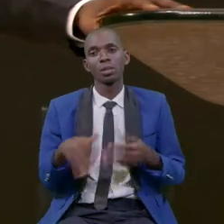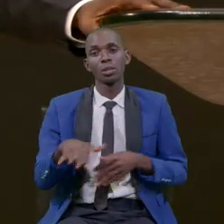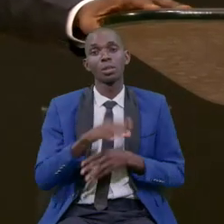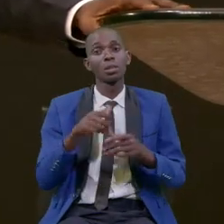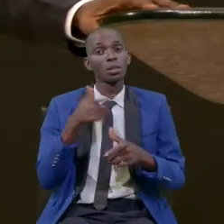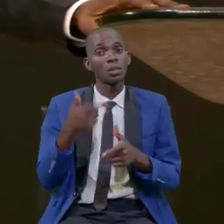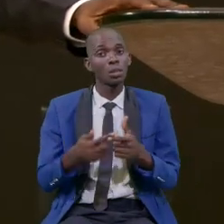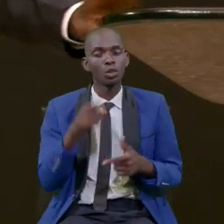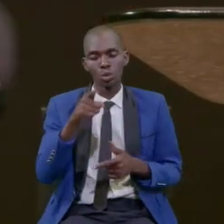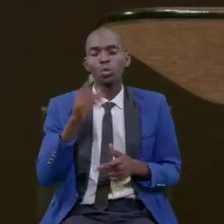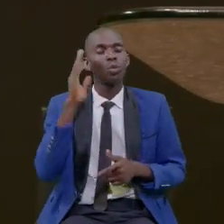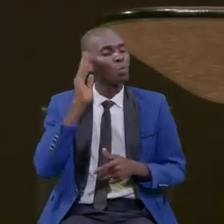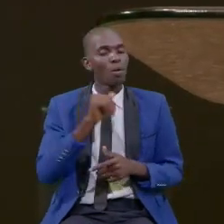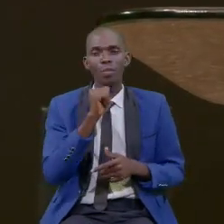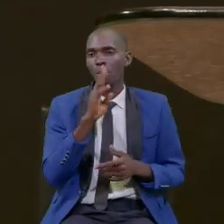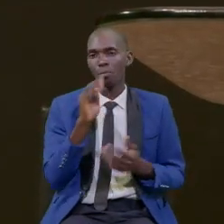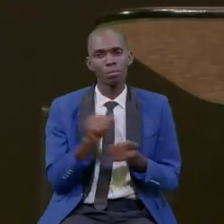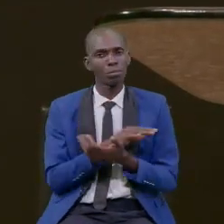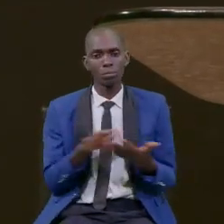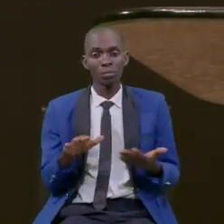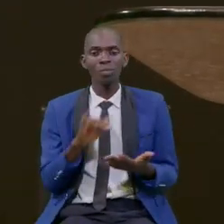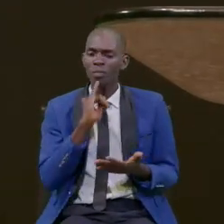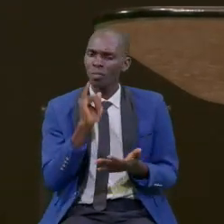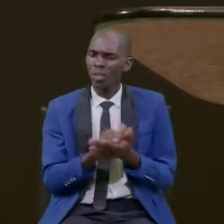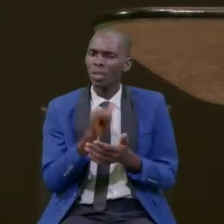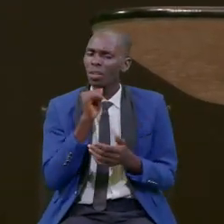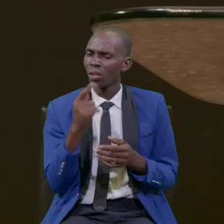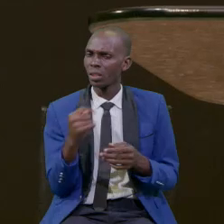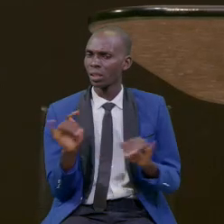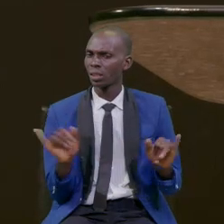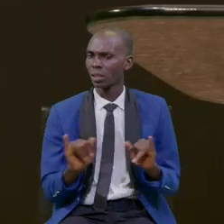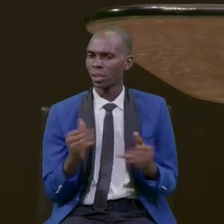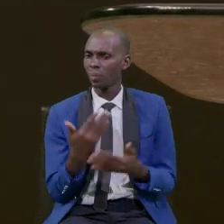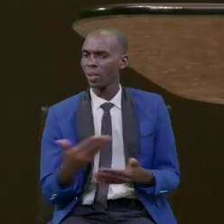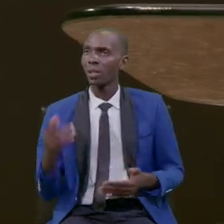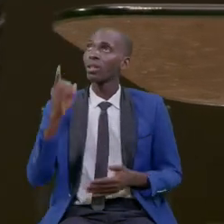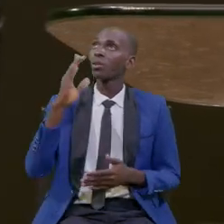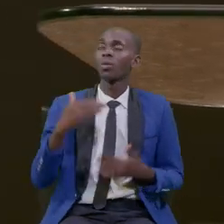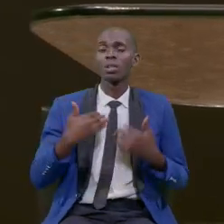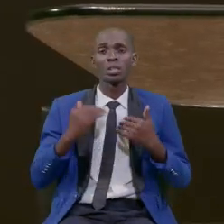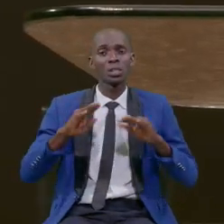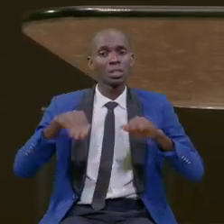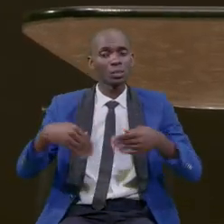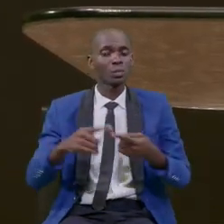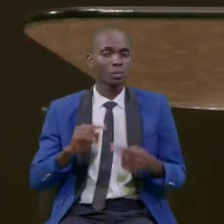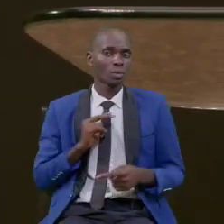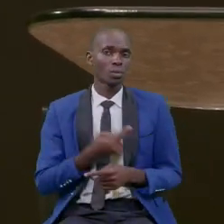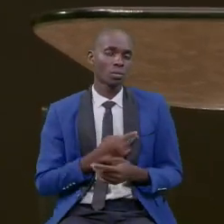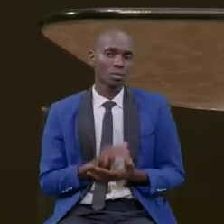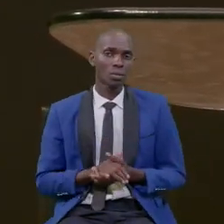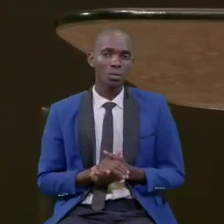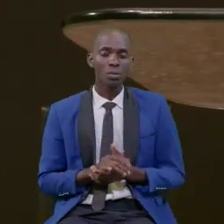will not perish." Isn't that the same thing the Lord has given us? It says, those